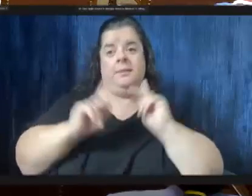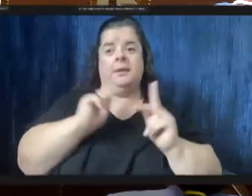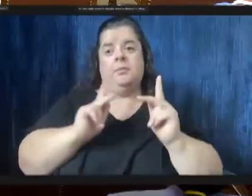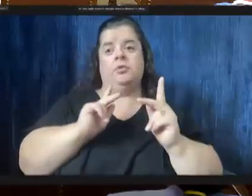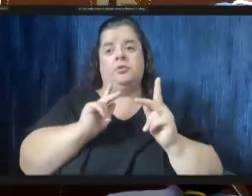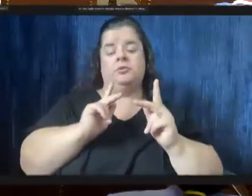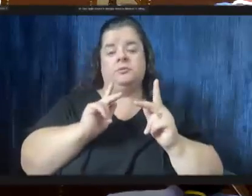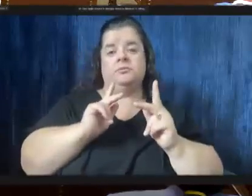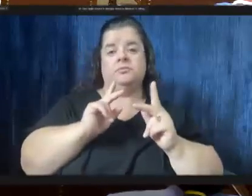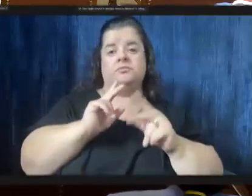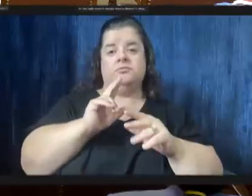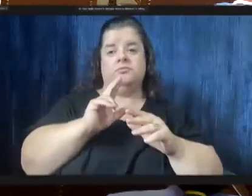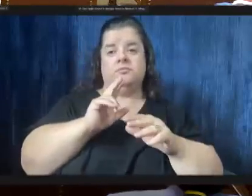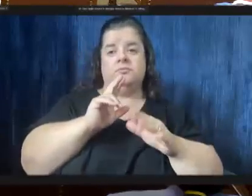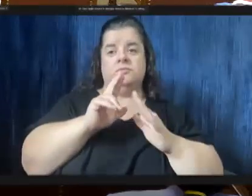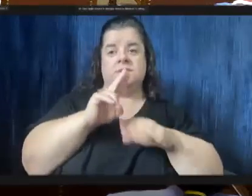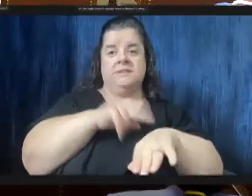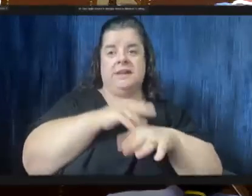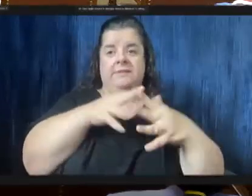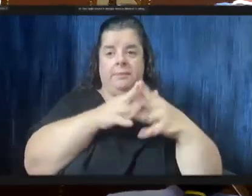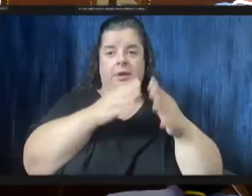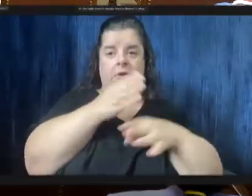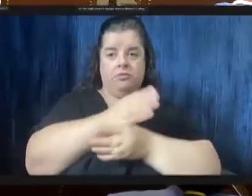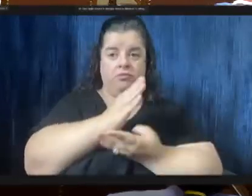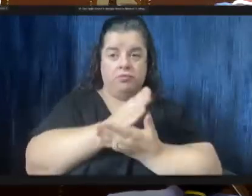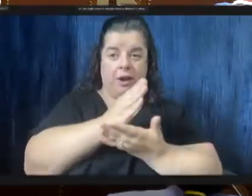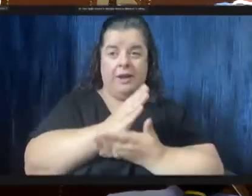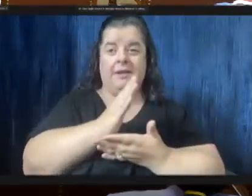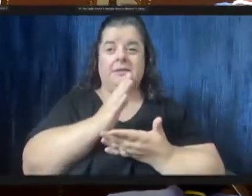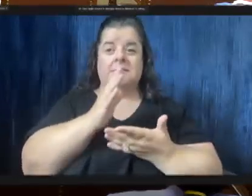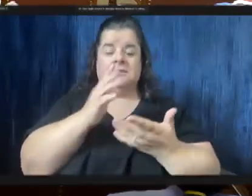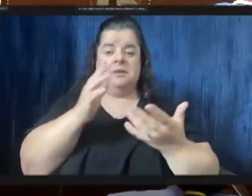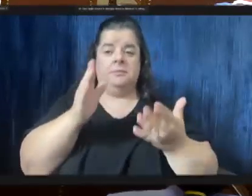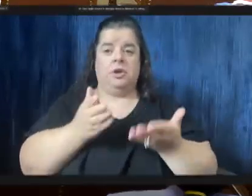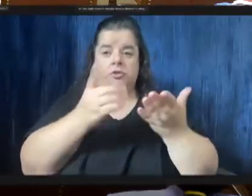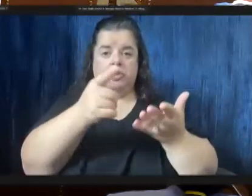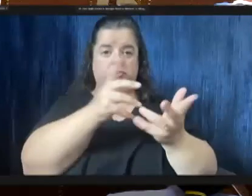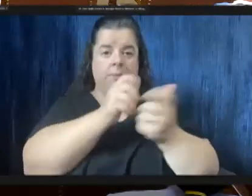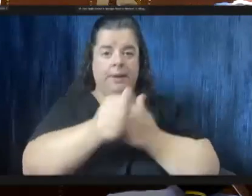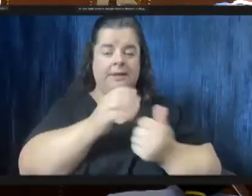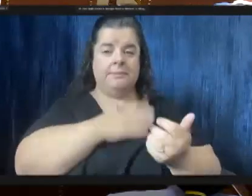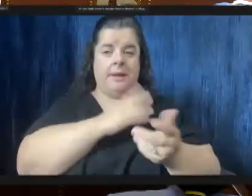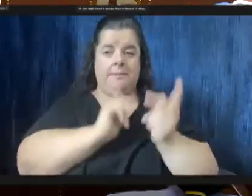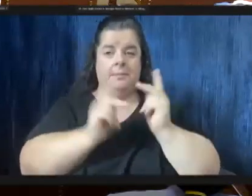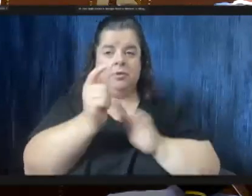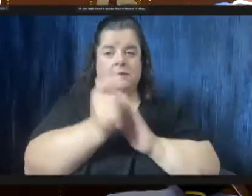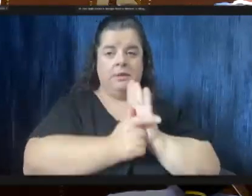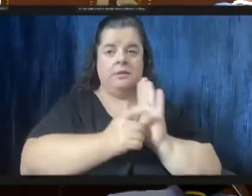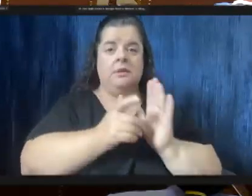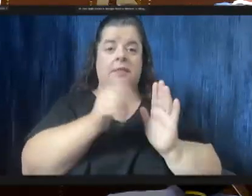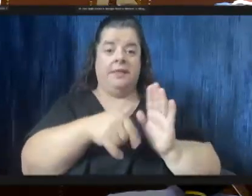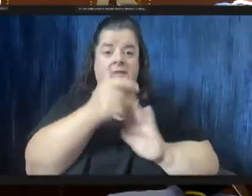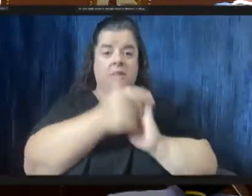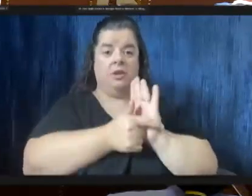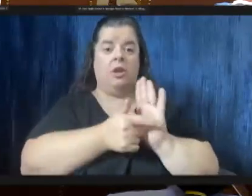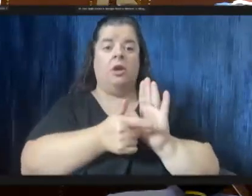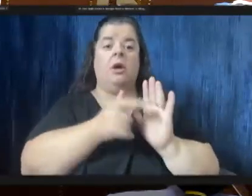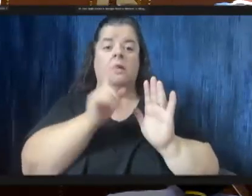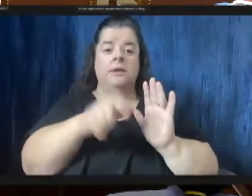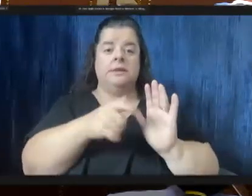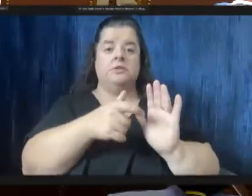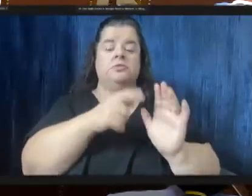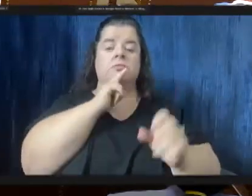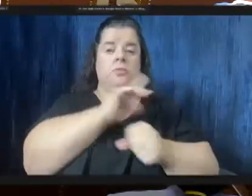am encouraging City Council to pass my people's legislation. The legislation is intended to ensure the